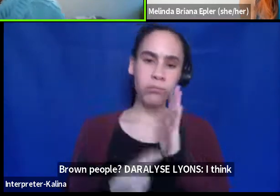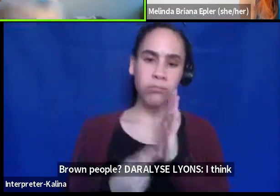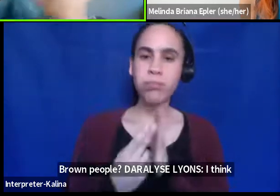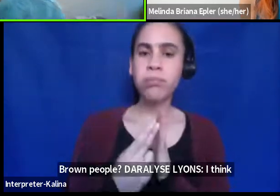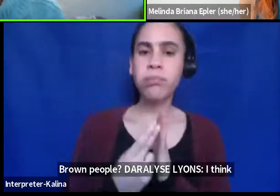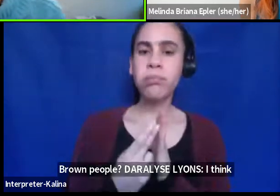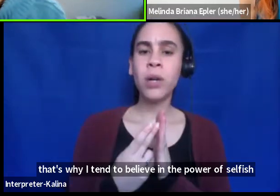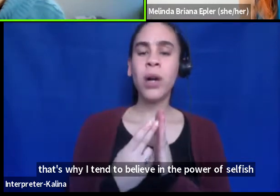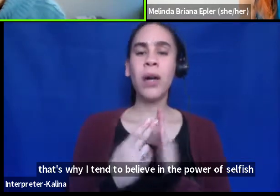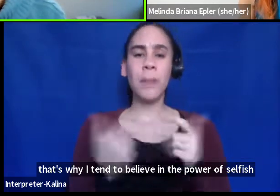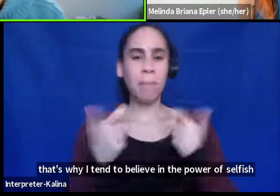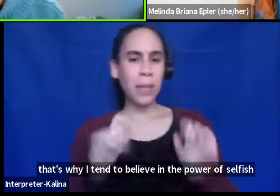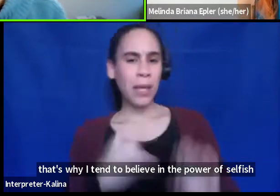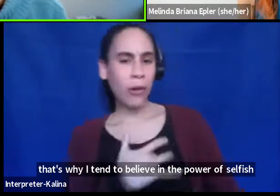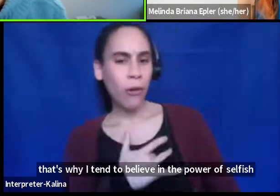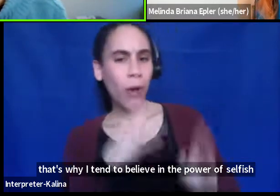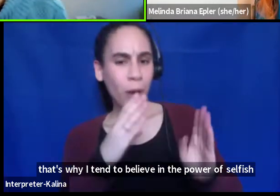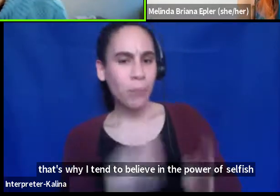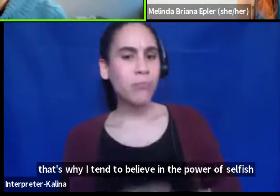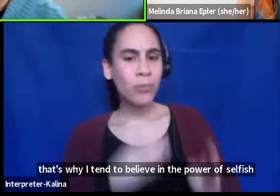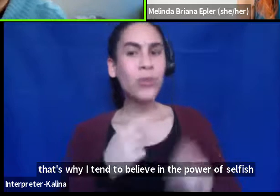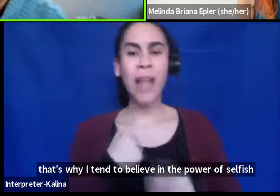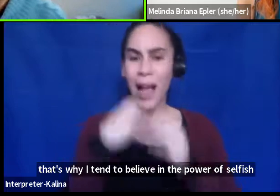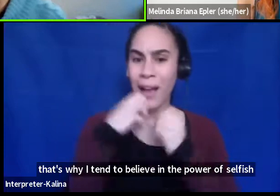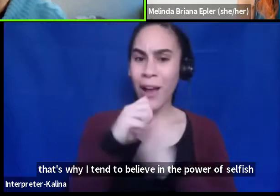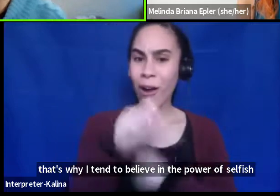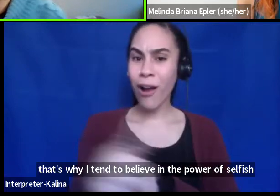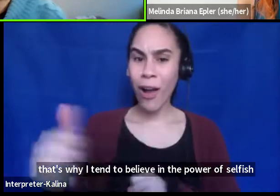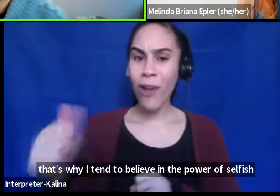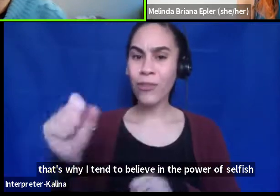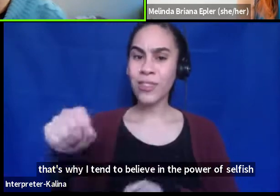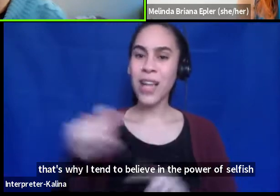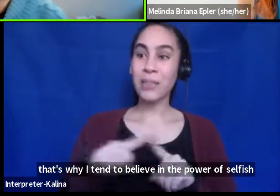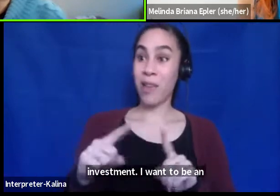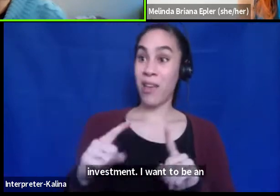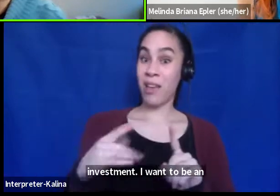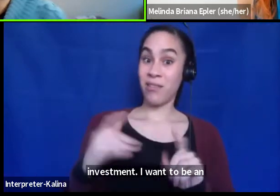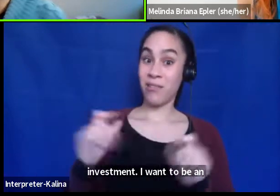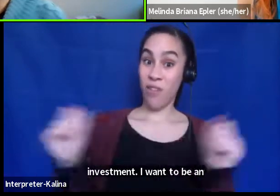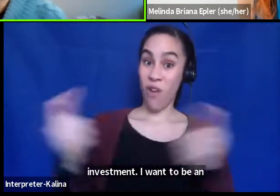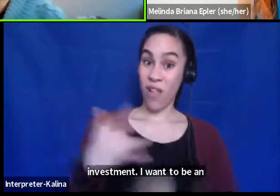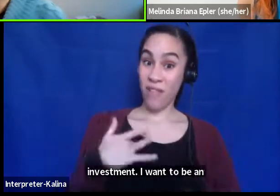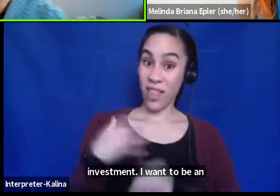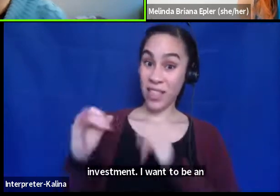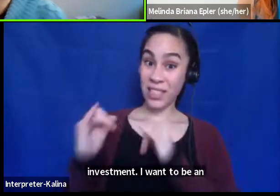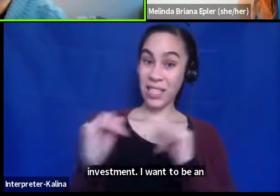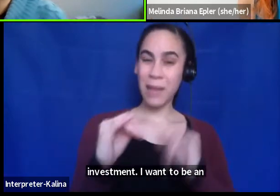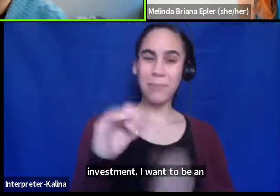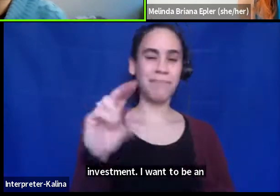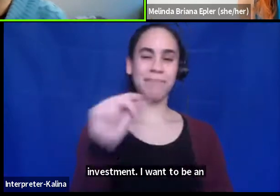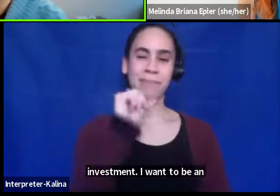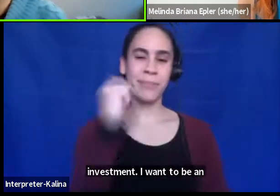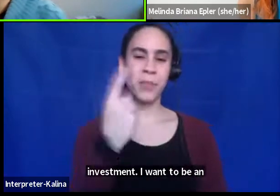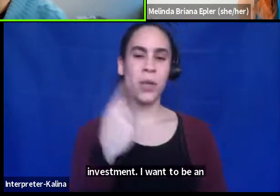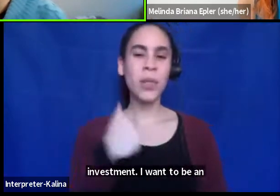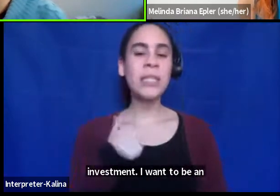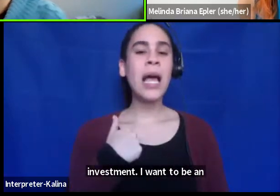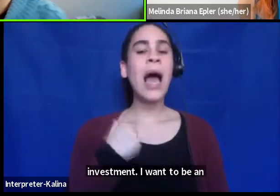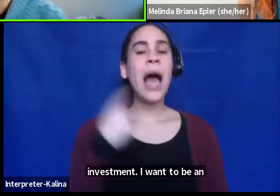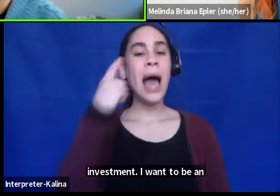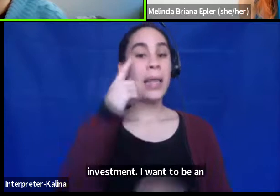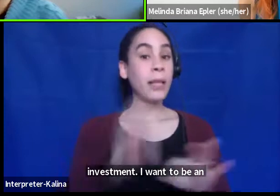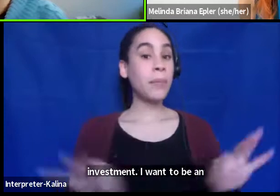big heart. I care about other people, but not everyone feels that way. And so something that I feel is really, really important